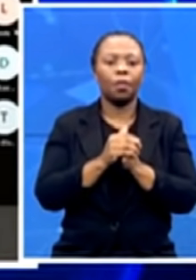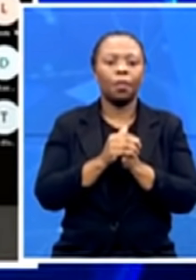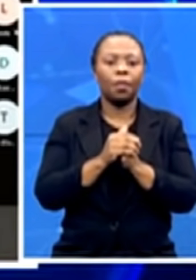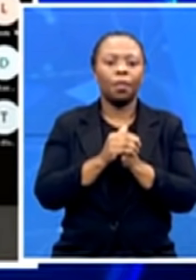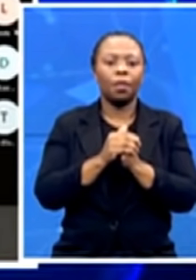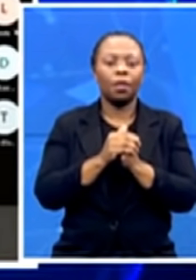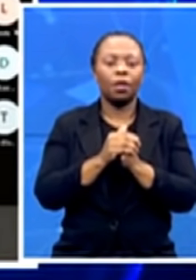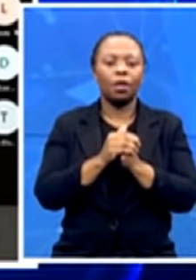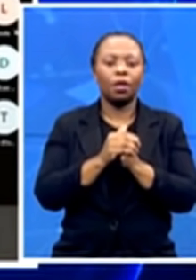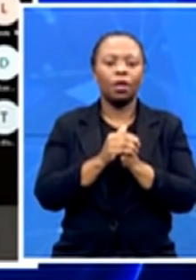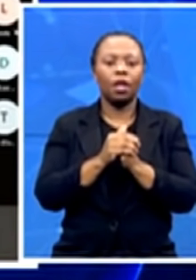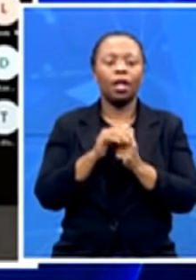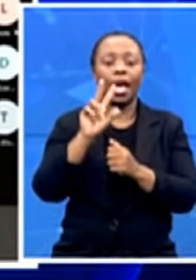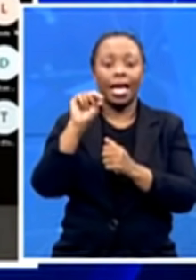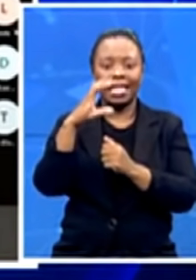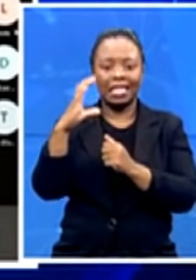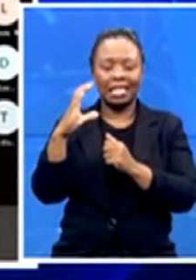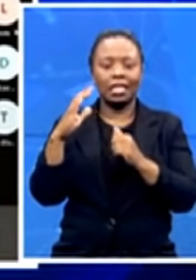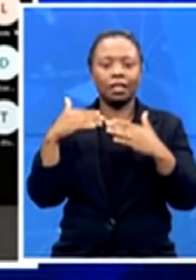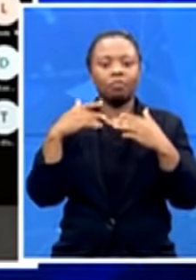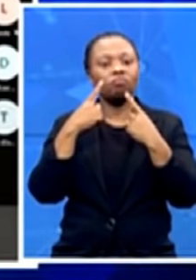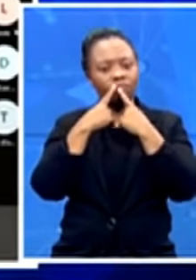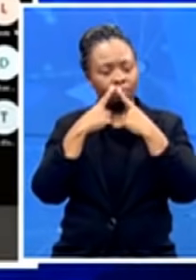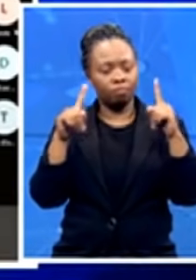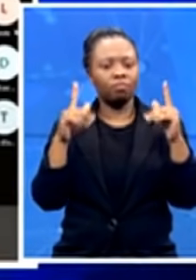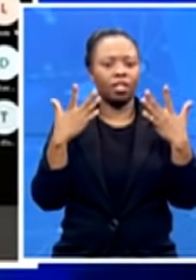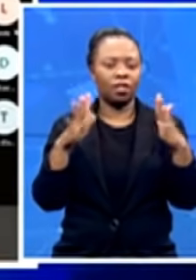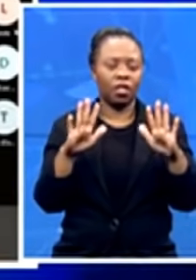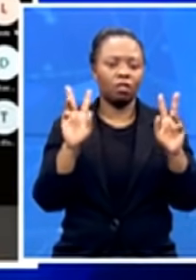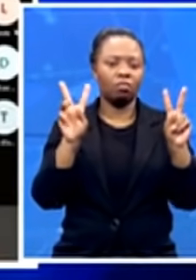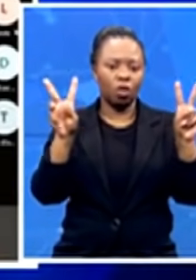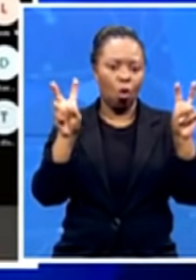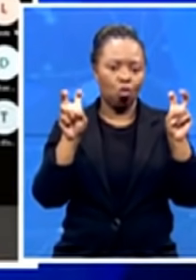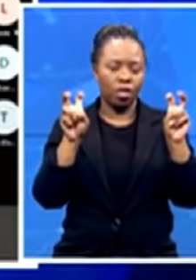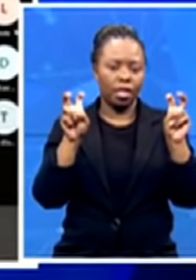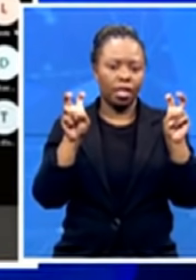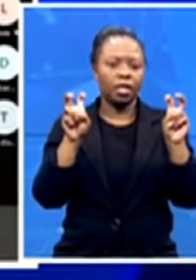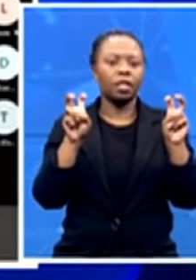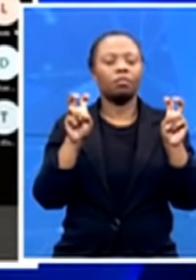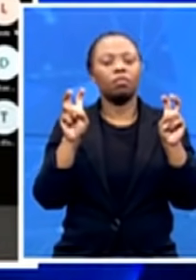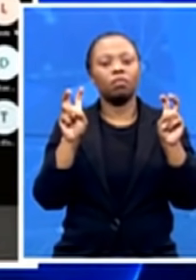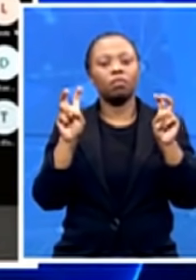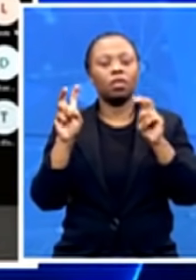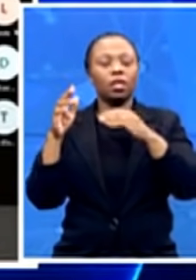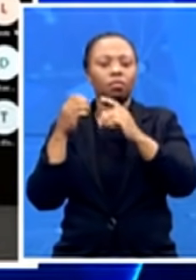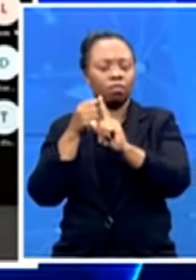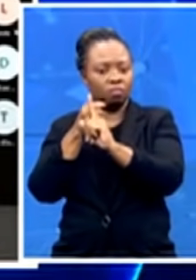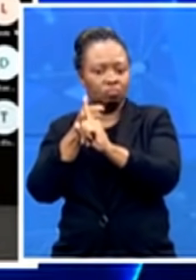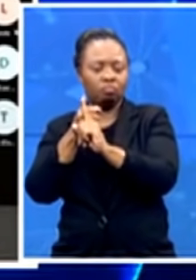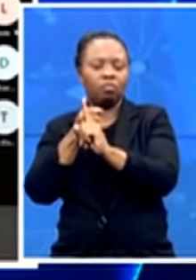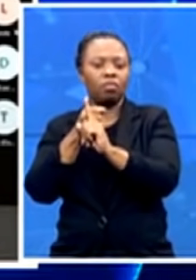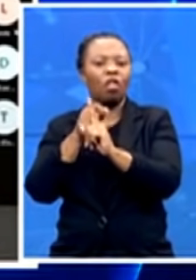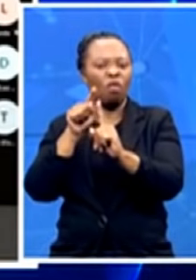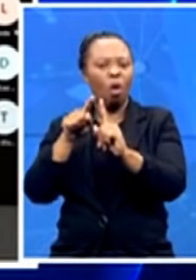It declared, quote, a turning point, close quote, in the fight against corruption. And in doing so, it